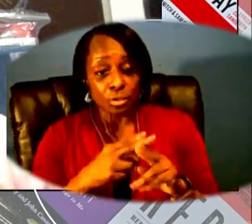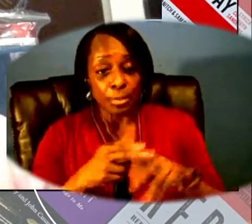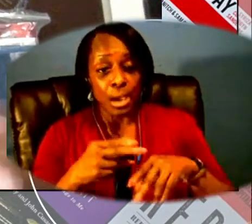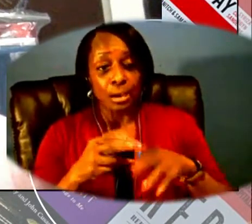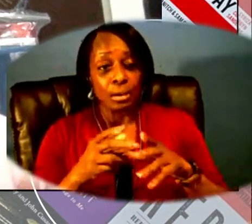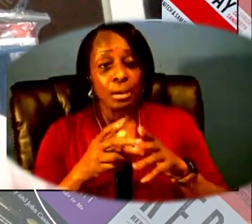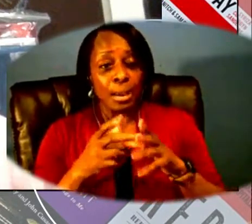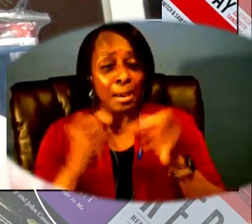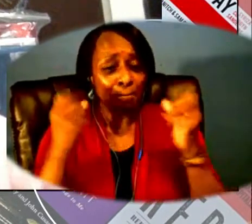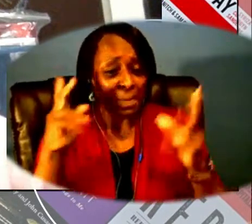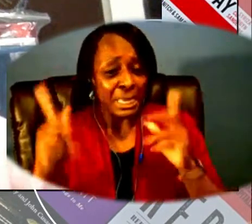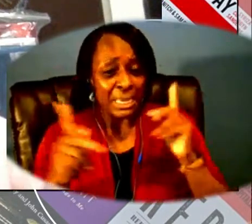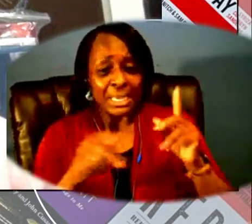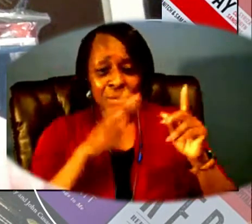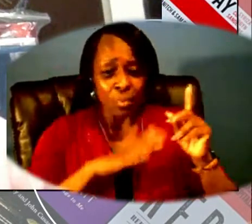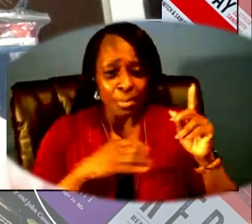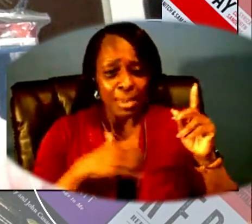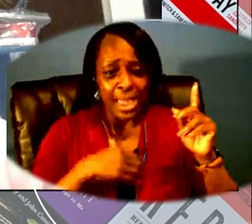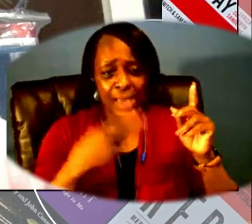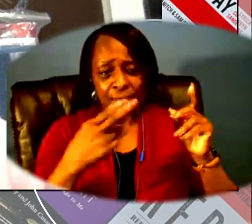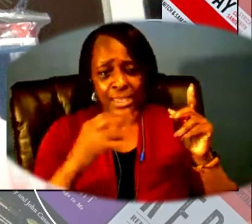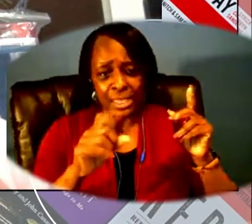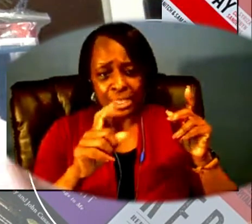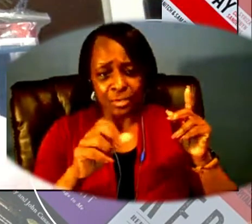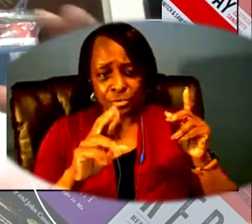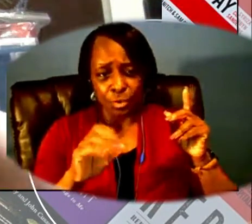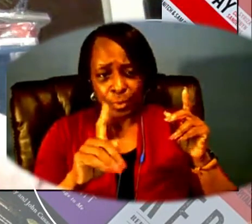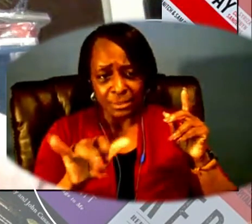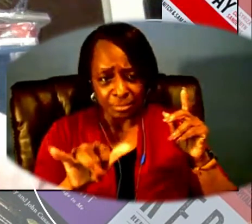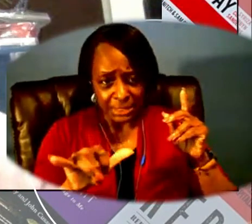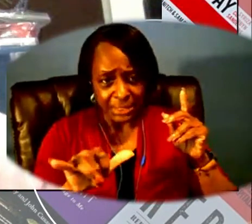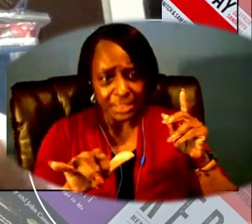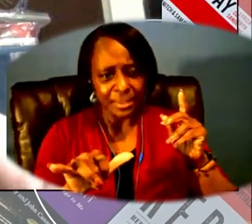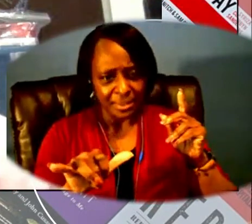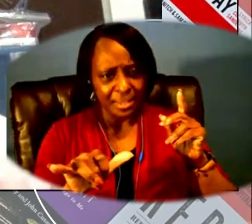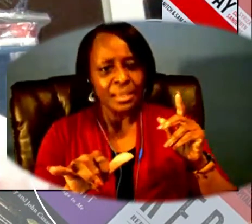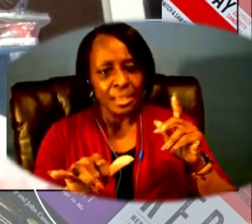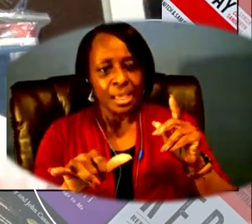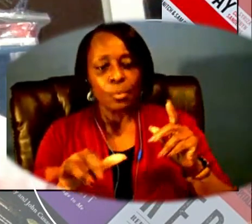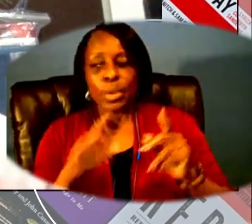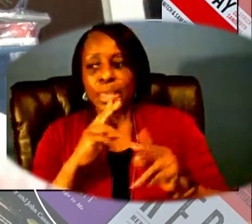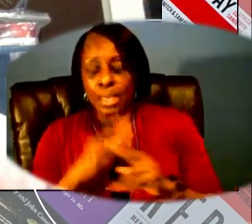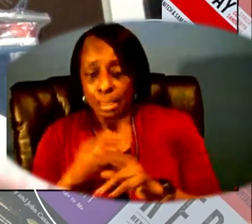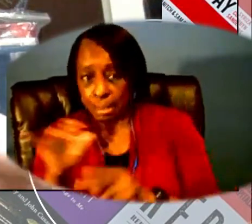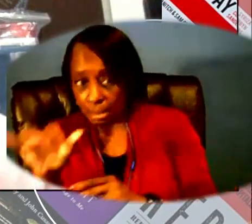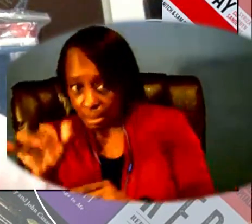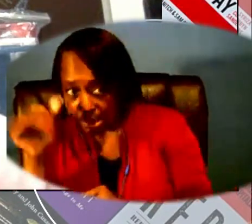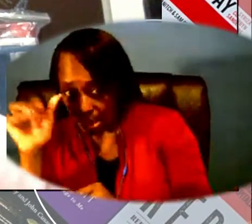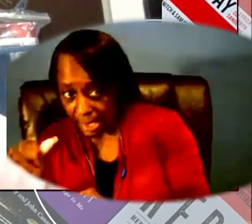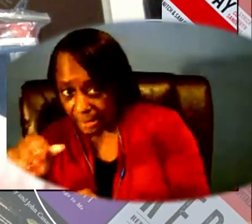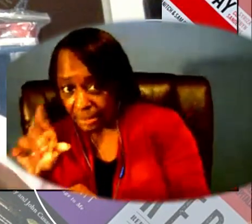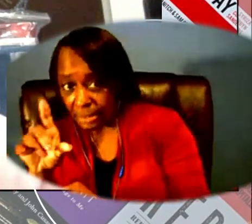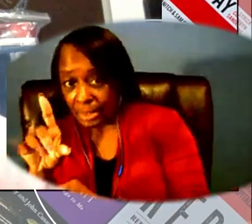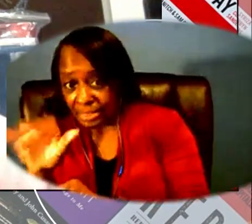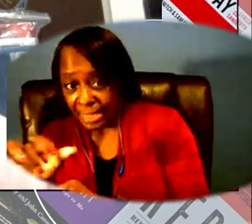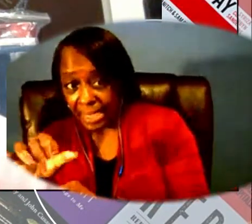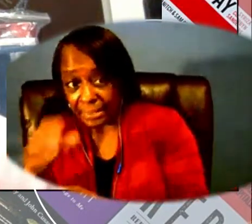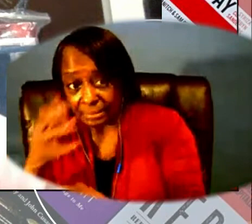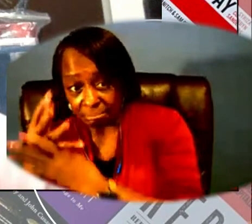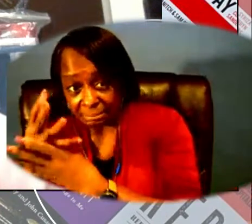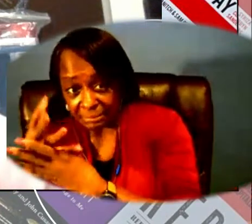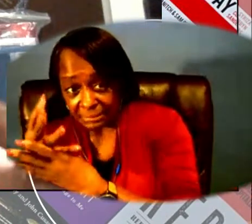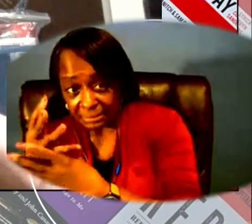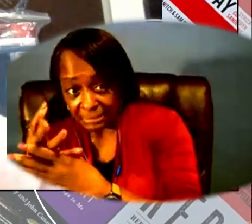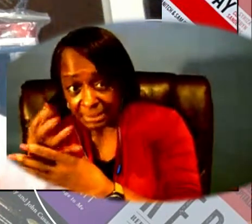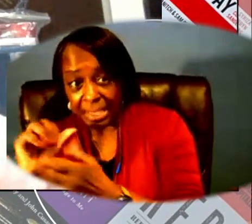a really key moment for people to like really understand that we have to keep detention centers and the conversation about defunding